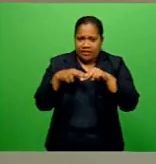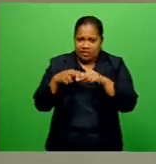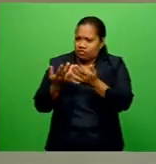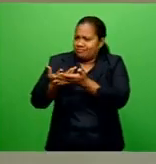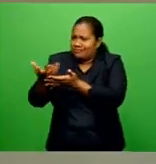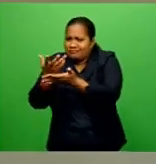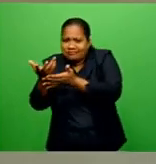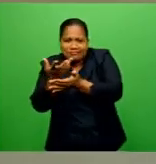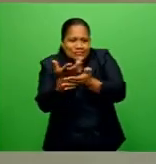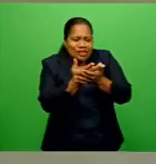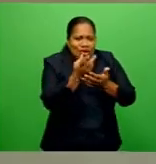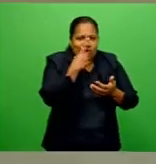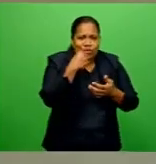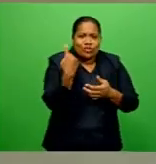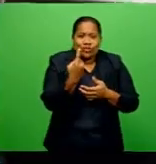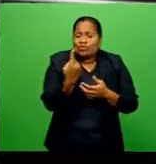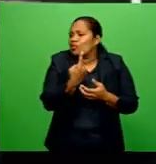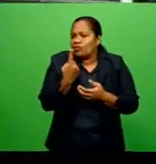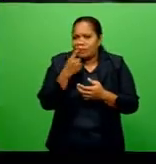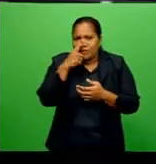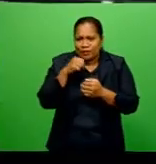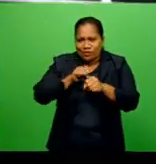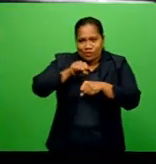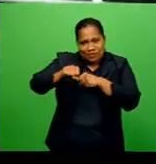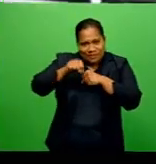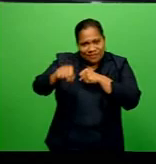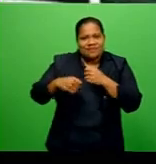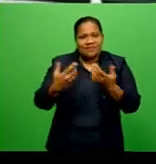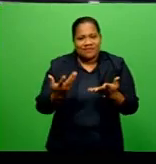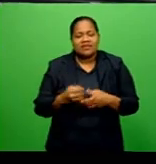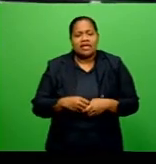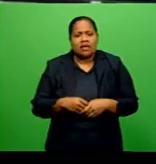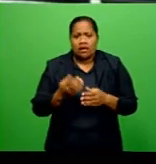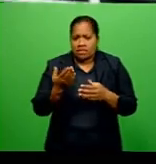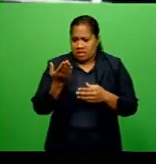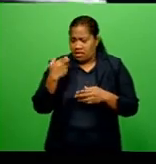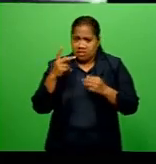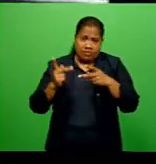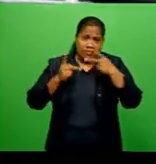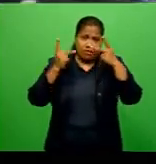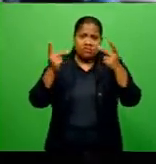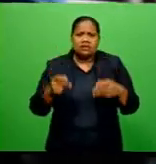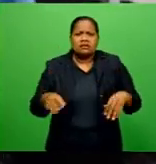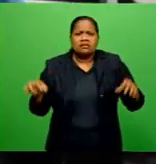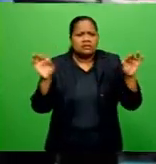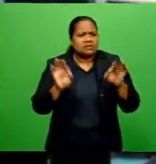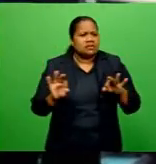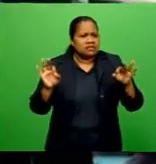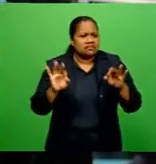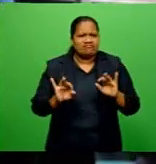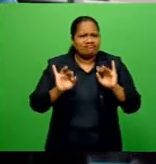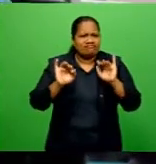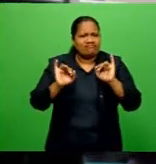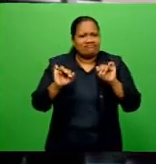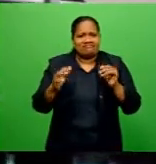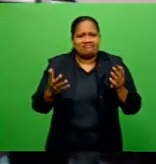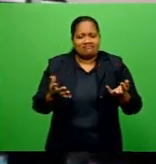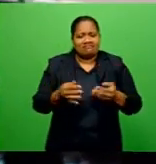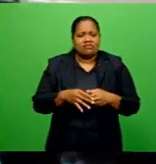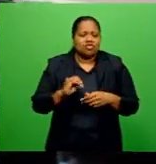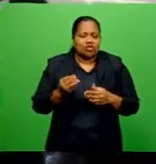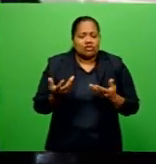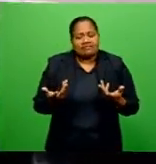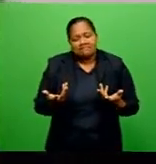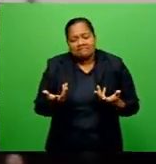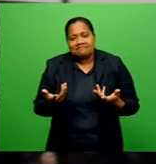boxers. And as evidence of last promotion, there was no weight issue in any of the bouts. So that speaks